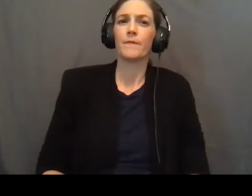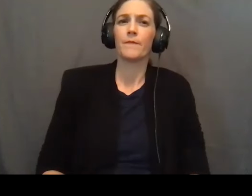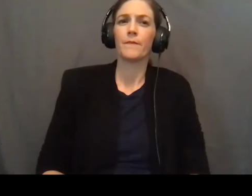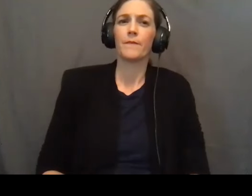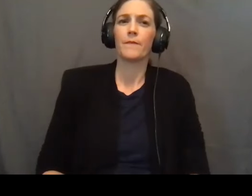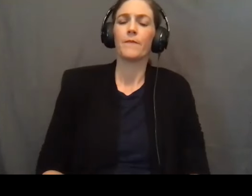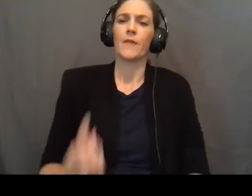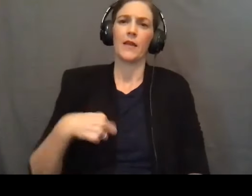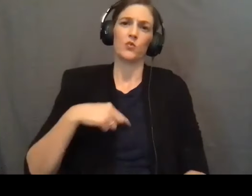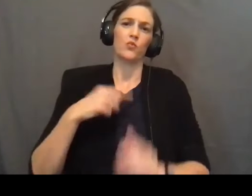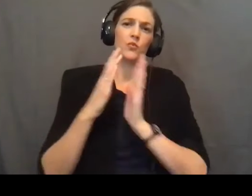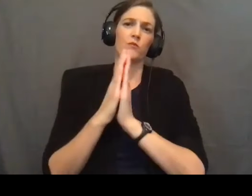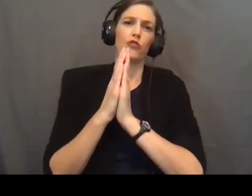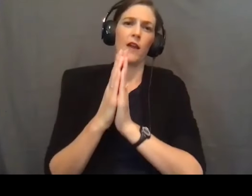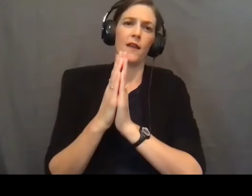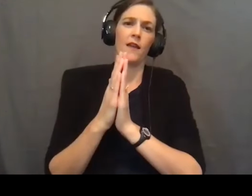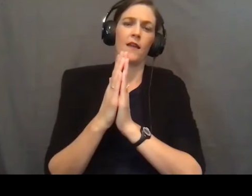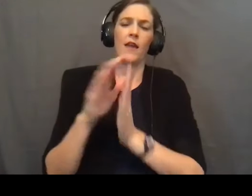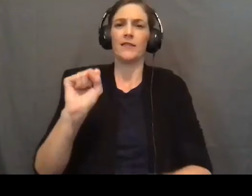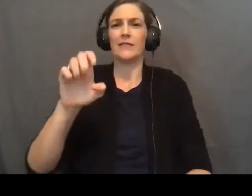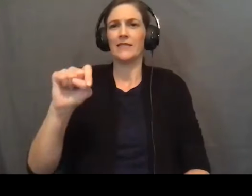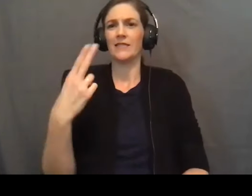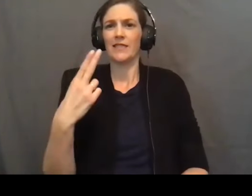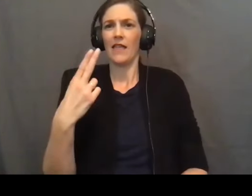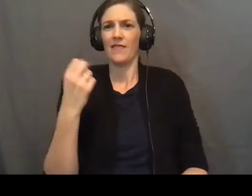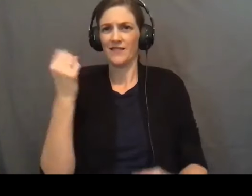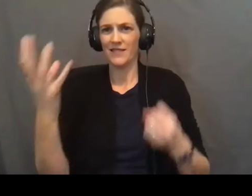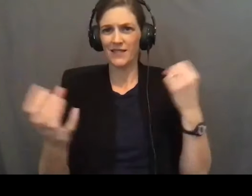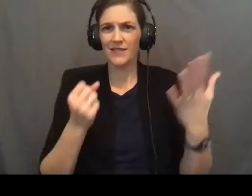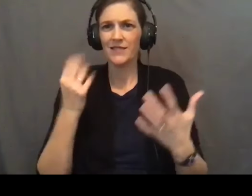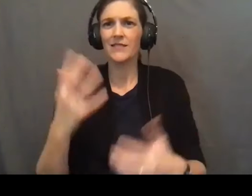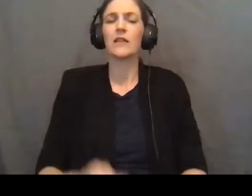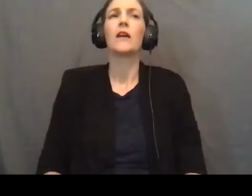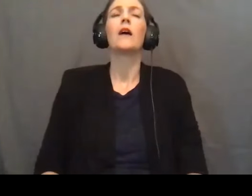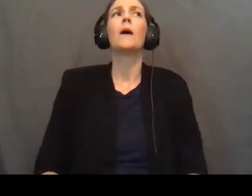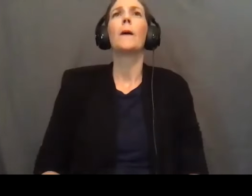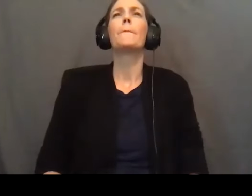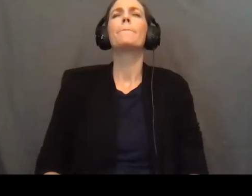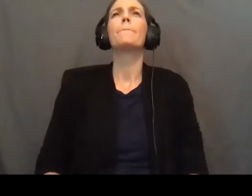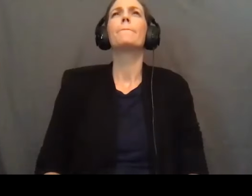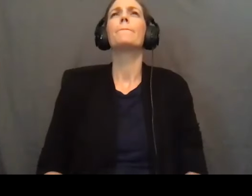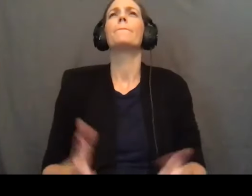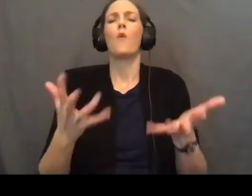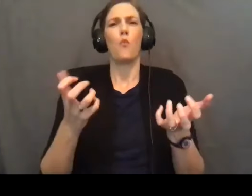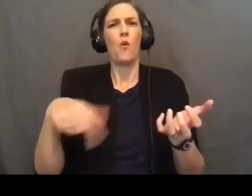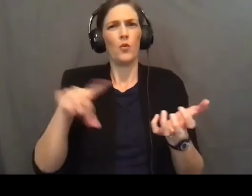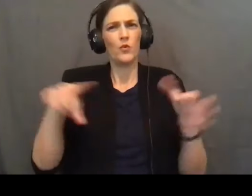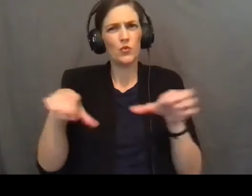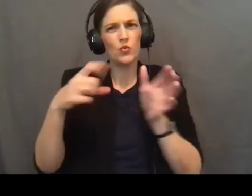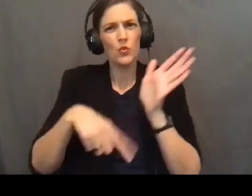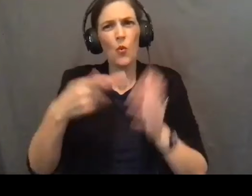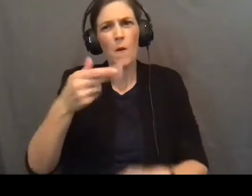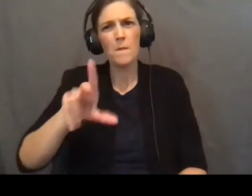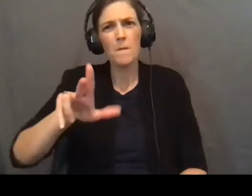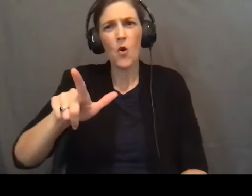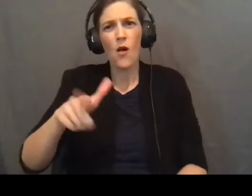And as we pray, as Seth sings, I want you just to do what Paul's called us to do.